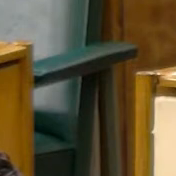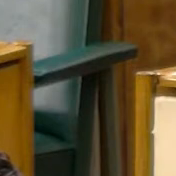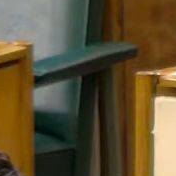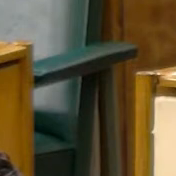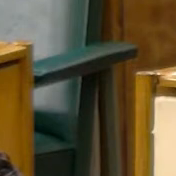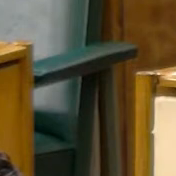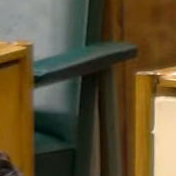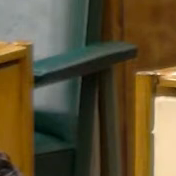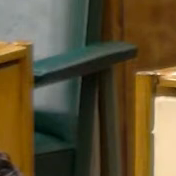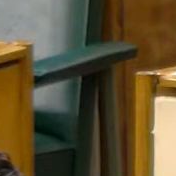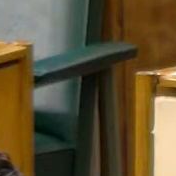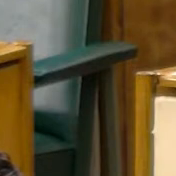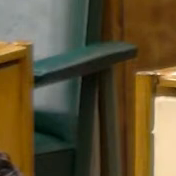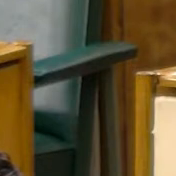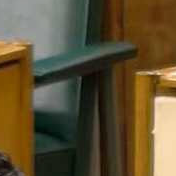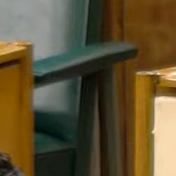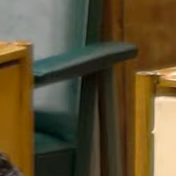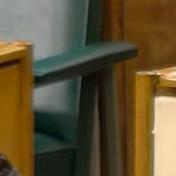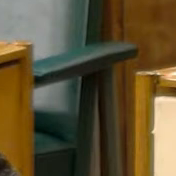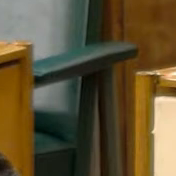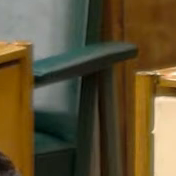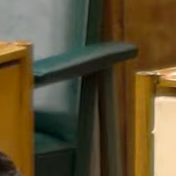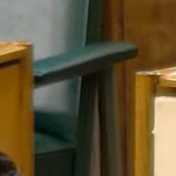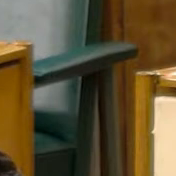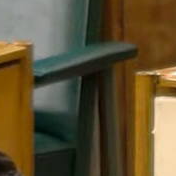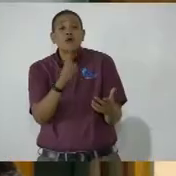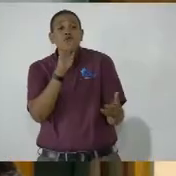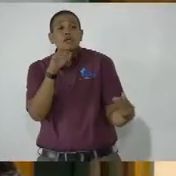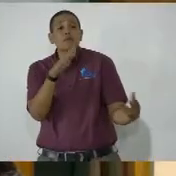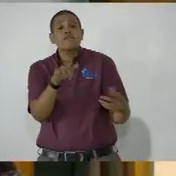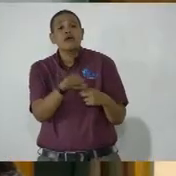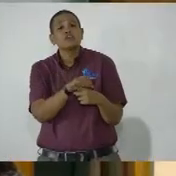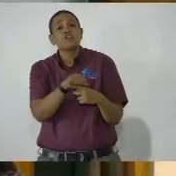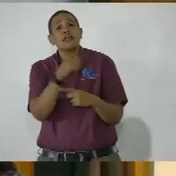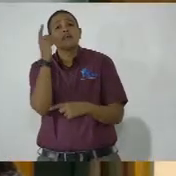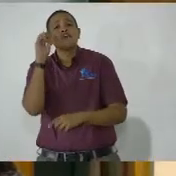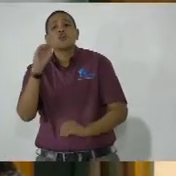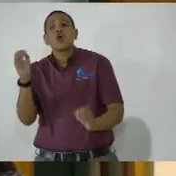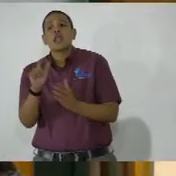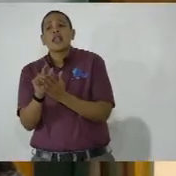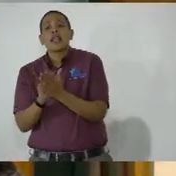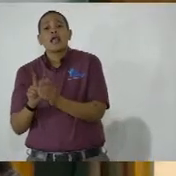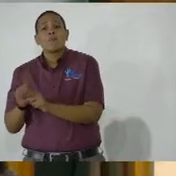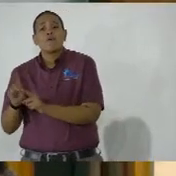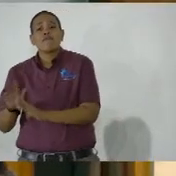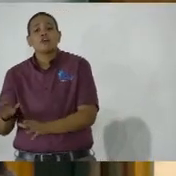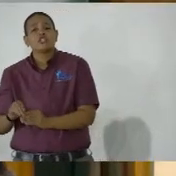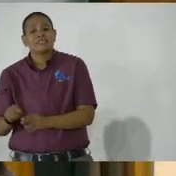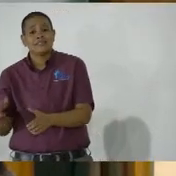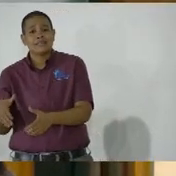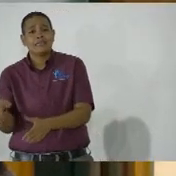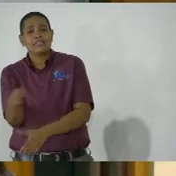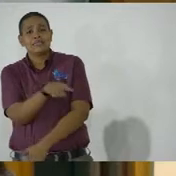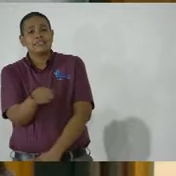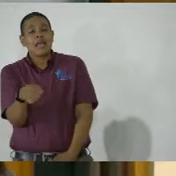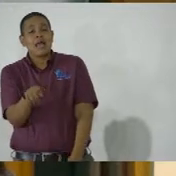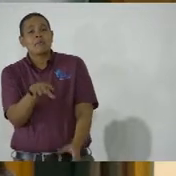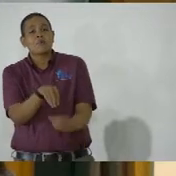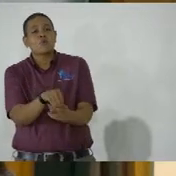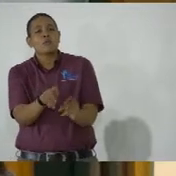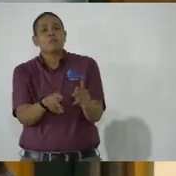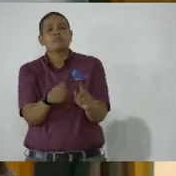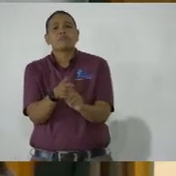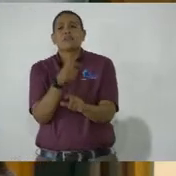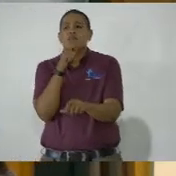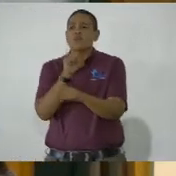doing a fantastic job in to provide training for non-legal professionals in the sector, including persons